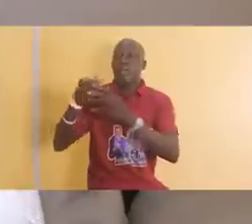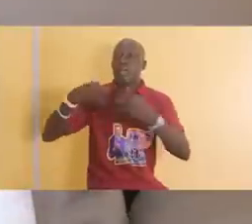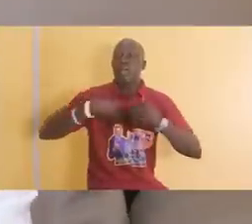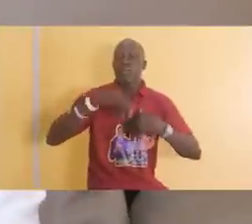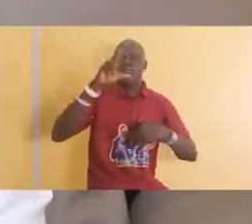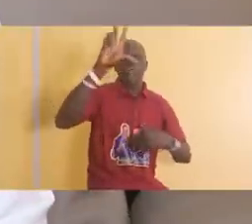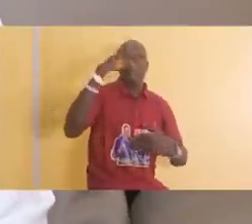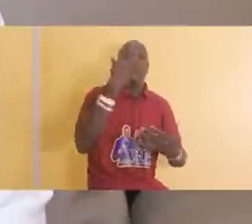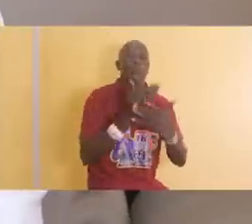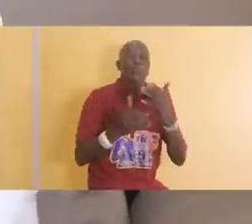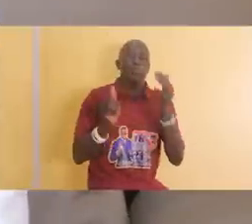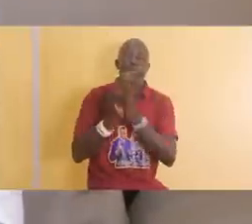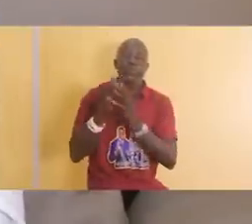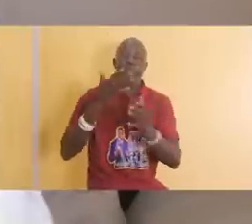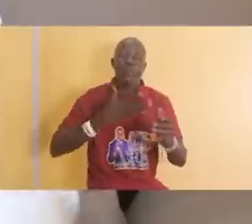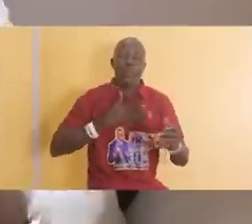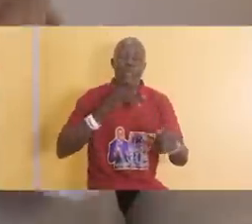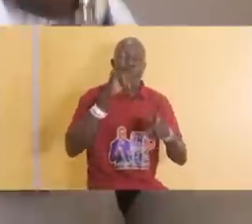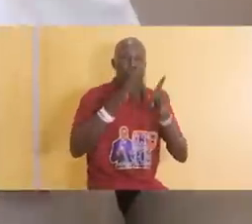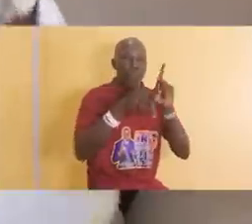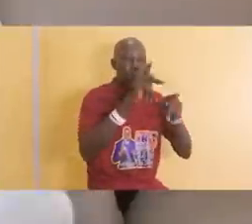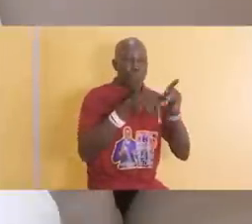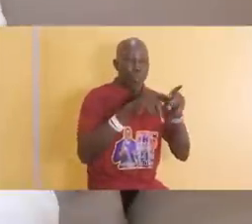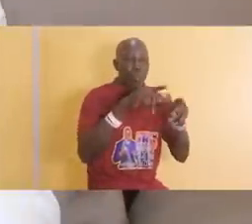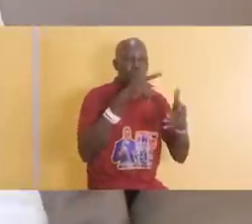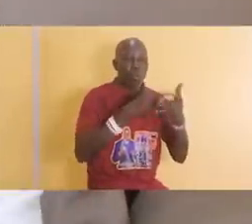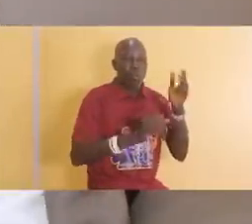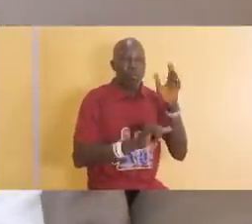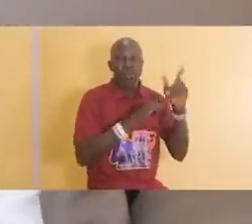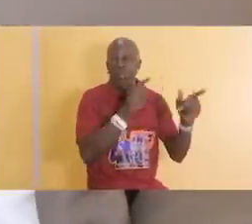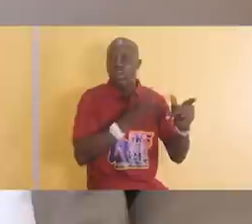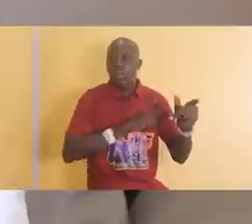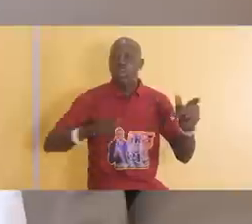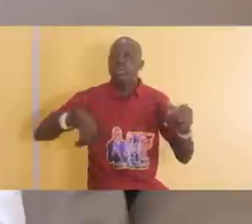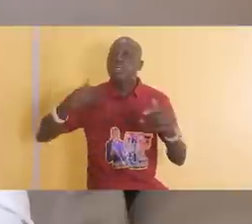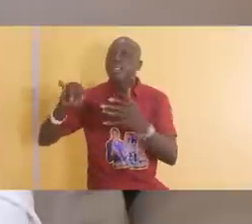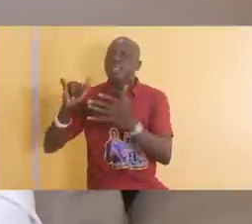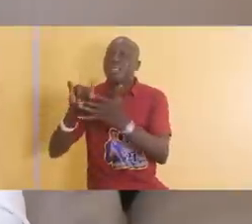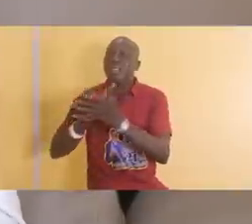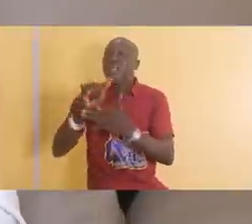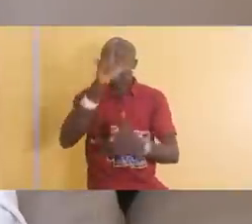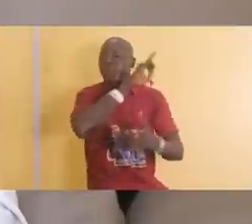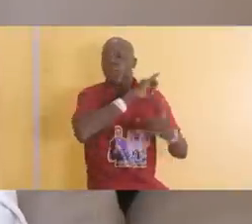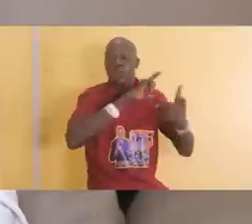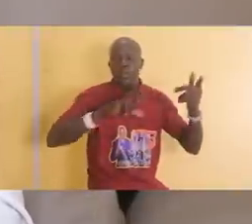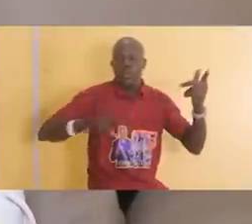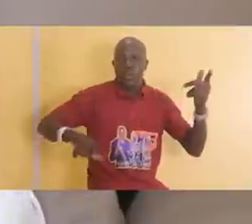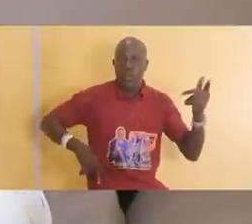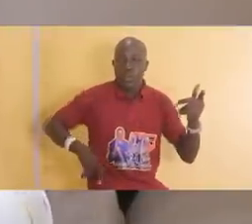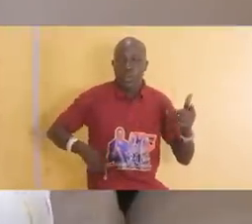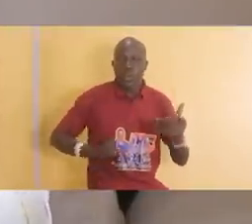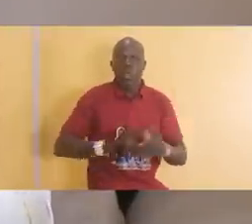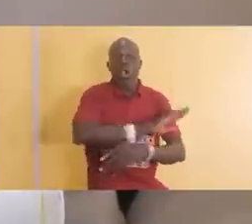After this prayer with my people, oh, what the Lord has to say is that, Lord,